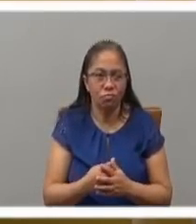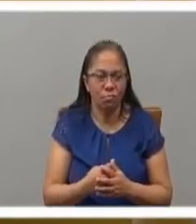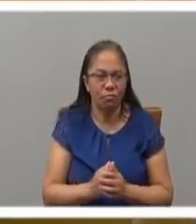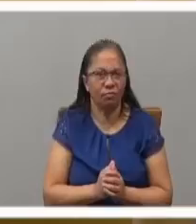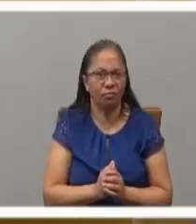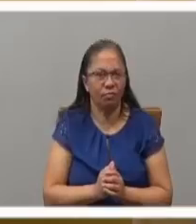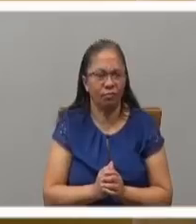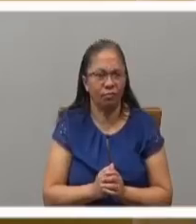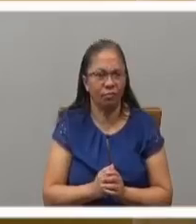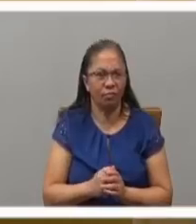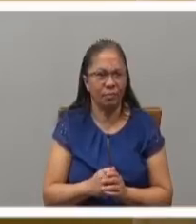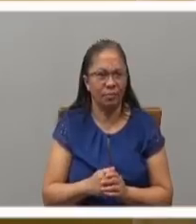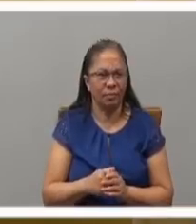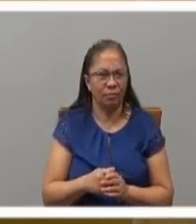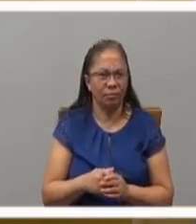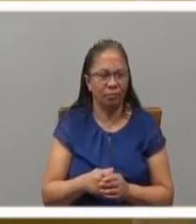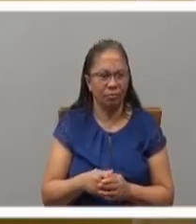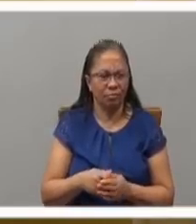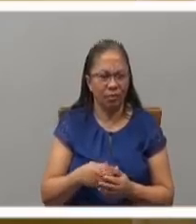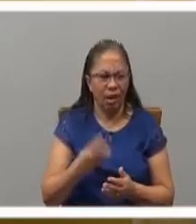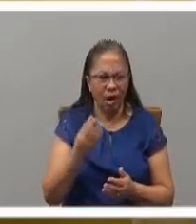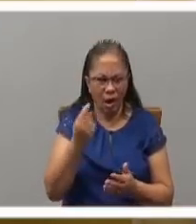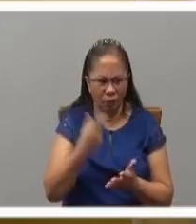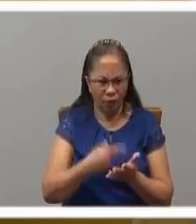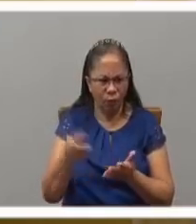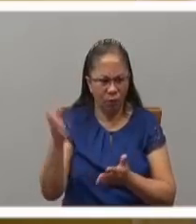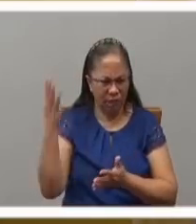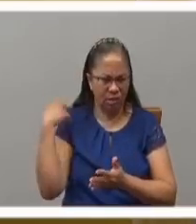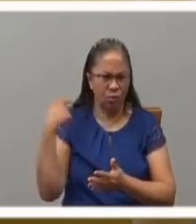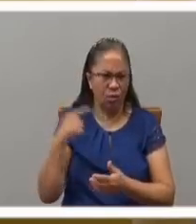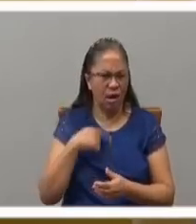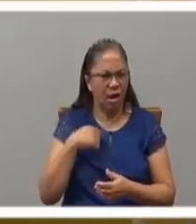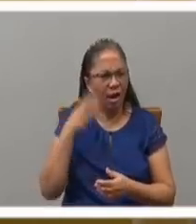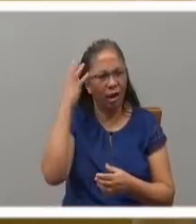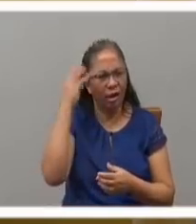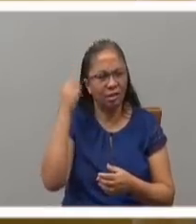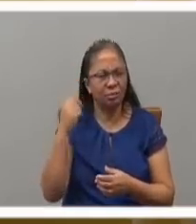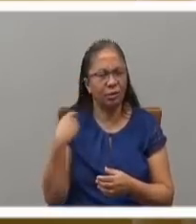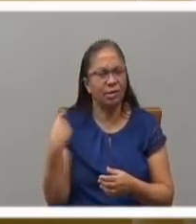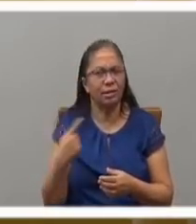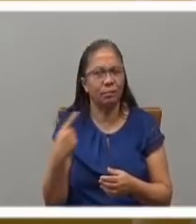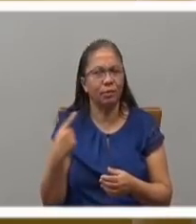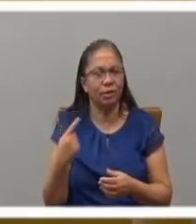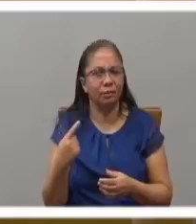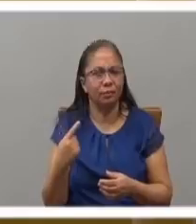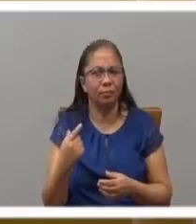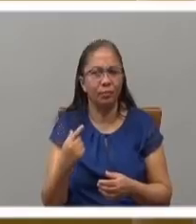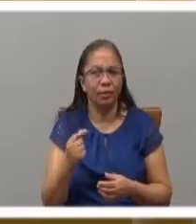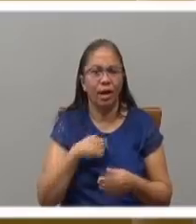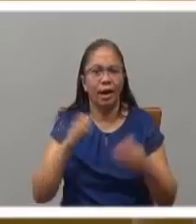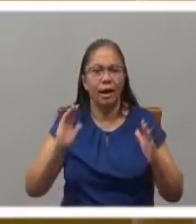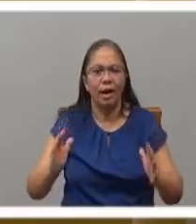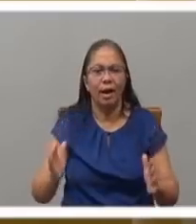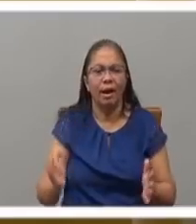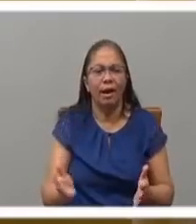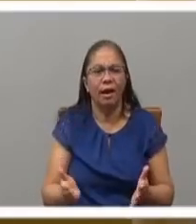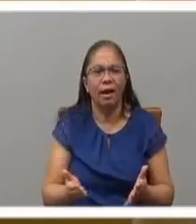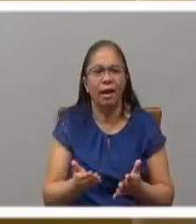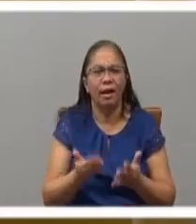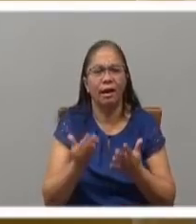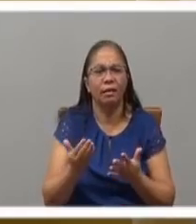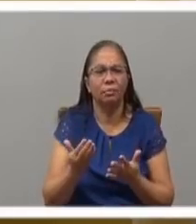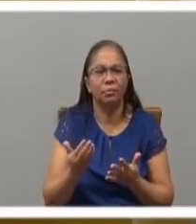very moving experience several weeks ago when I participated and helped out in a